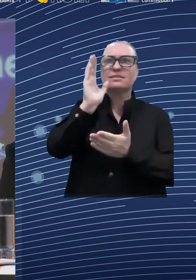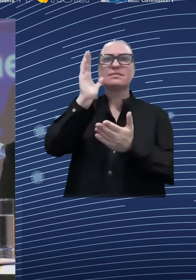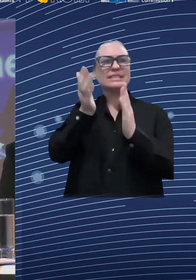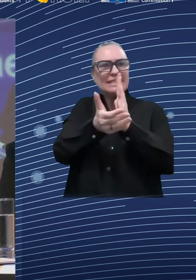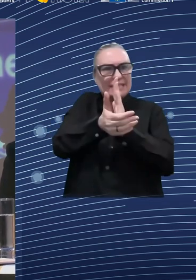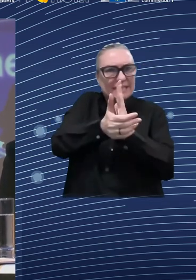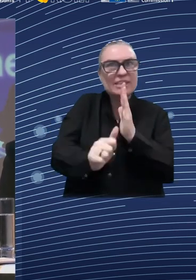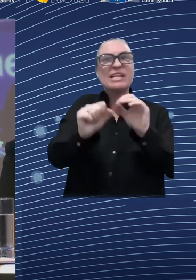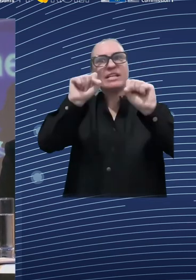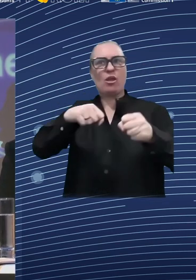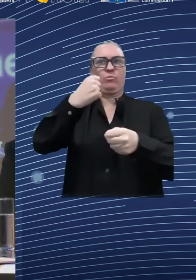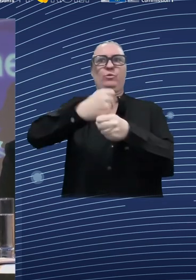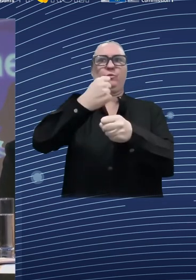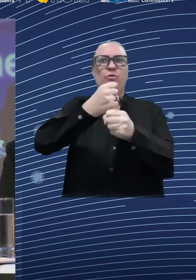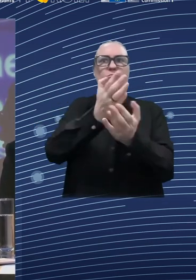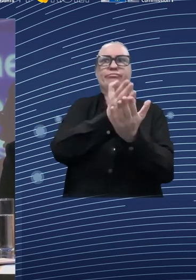As for